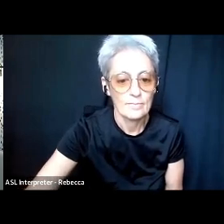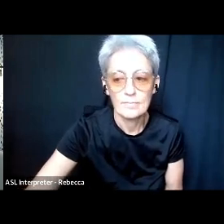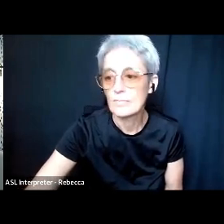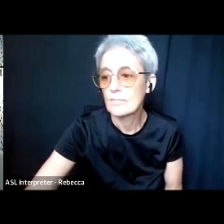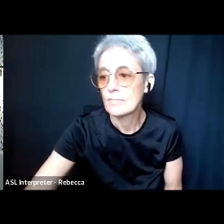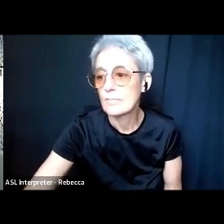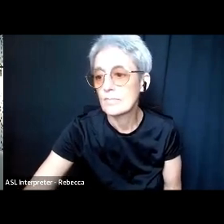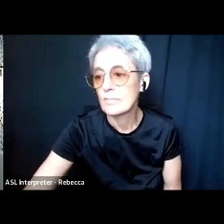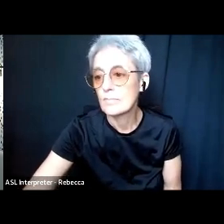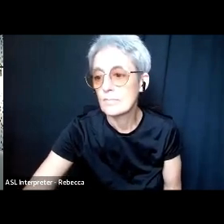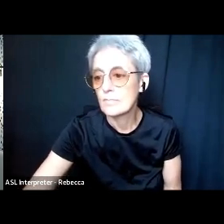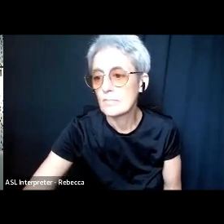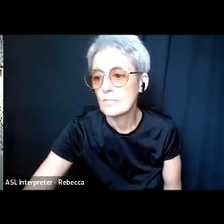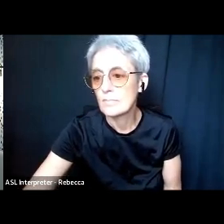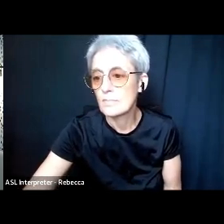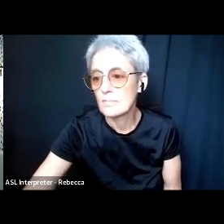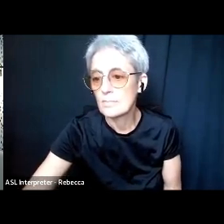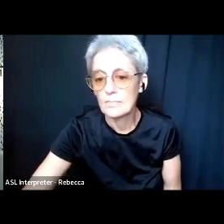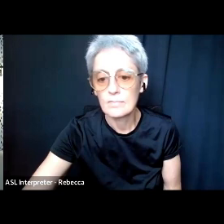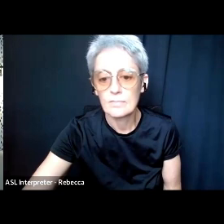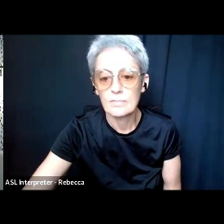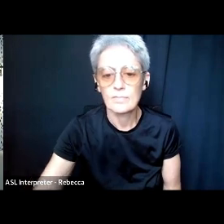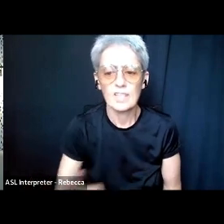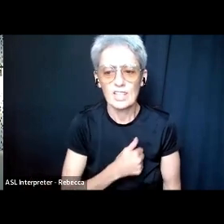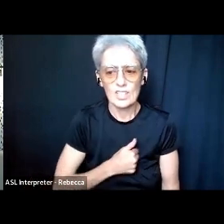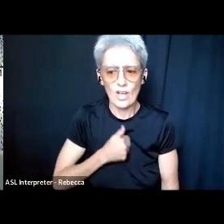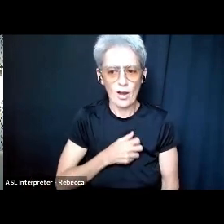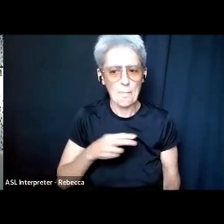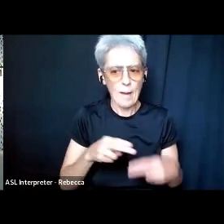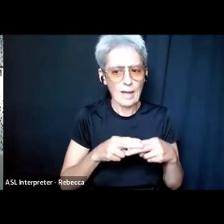apologize, my slide is taking just a moment to move here.